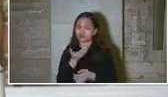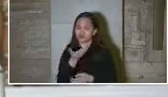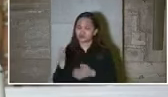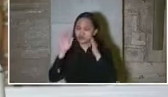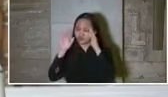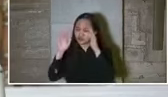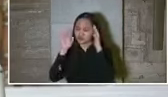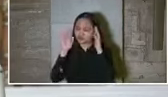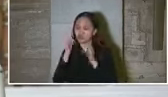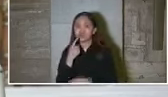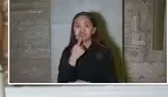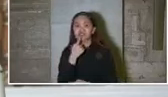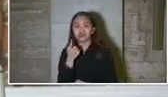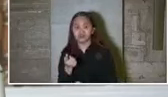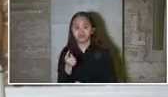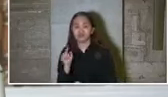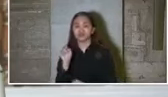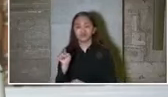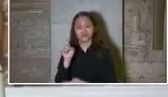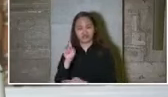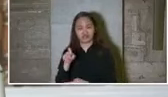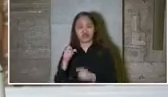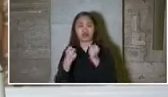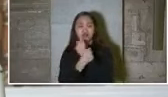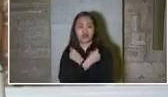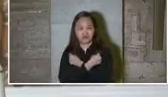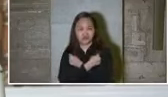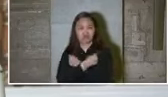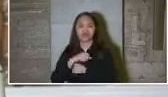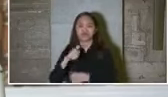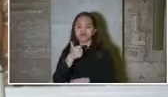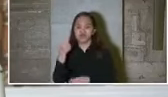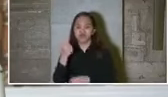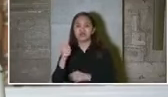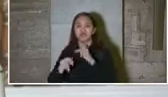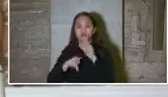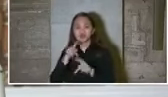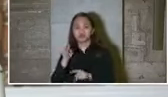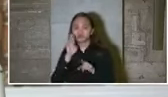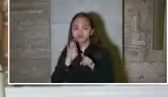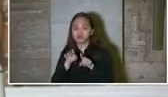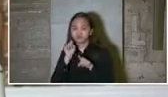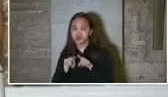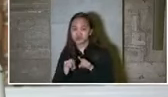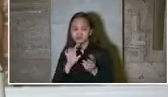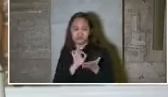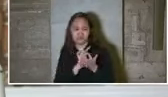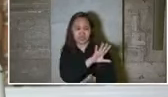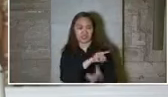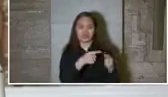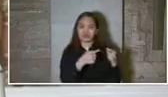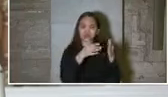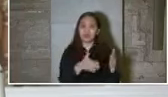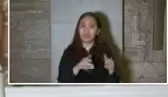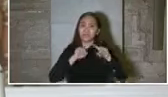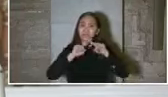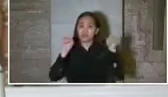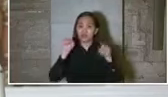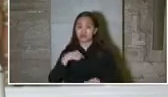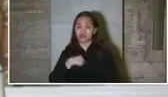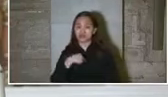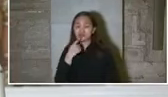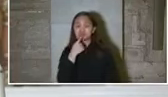it was said, you shall love your neighbor and hate your enemy. But I say